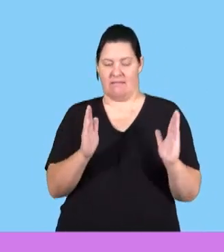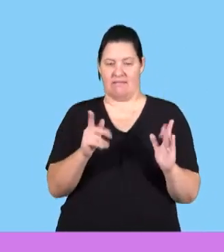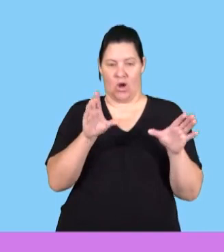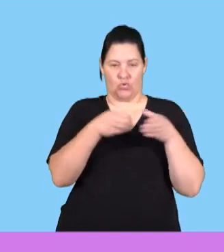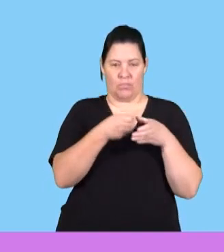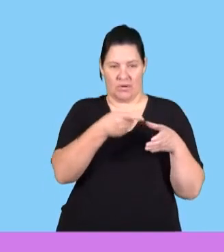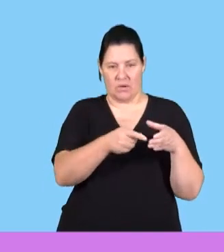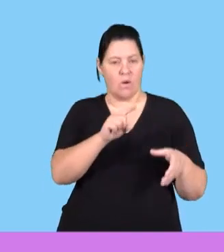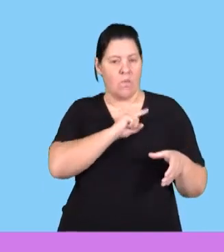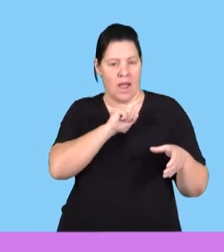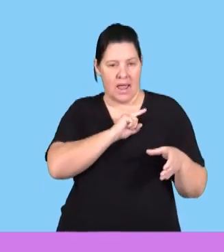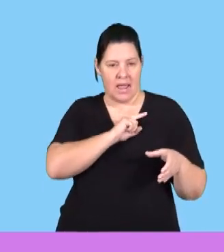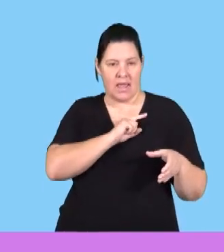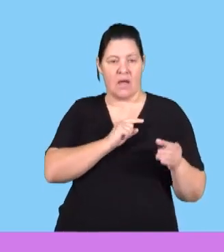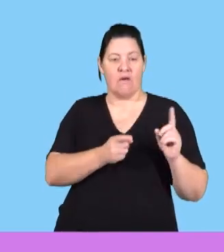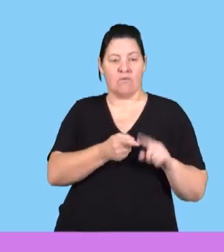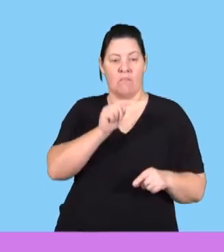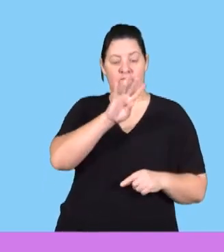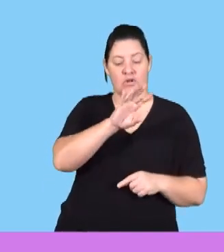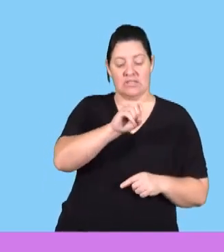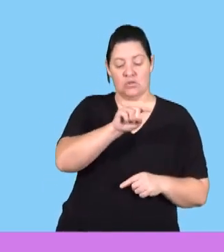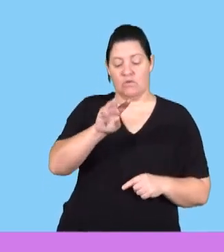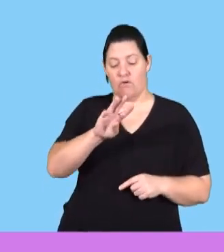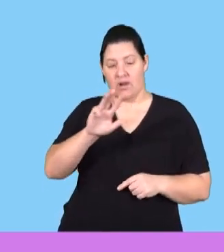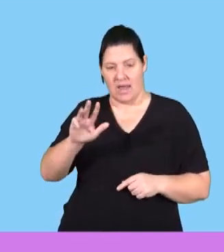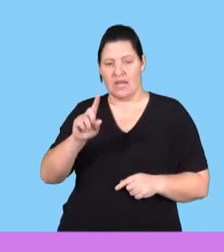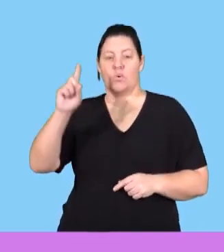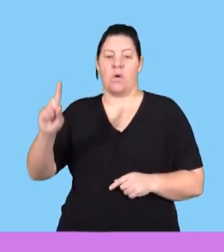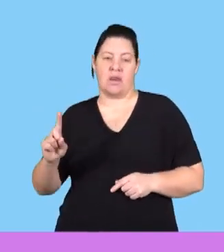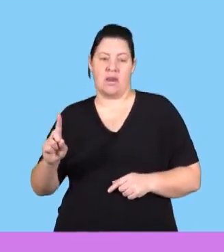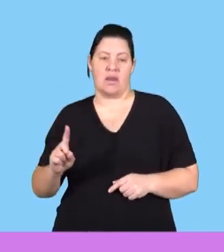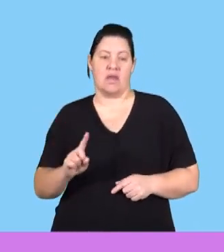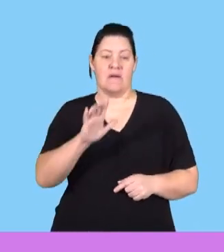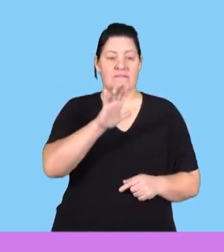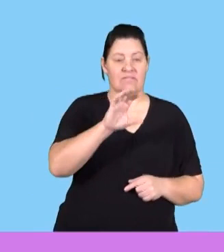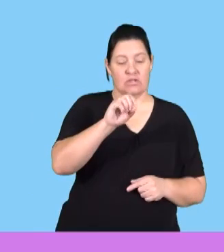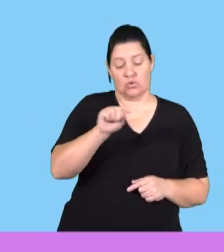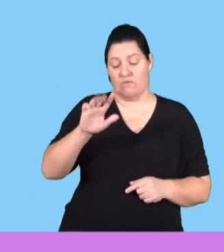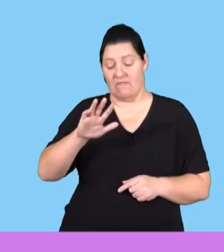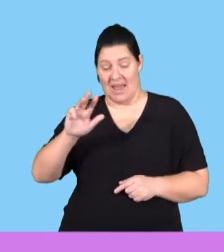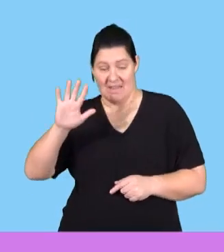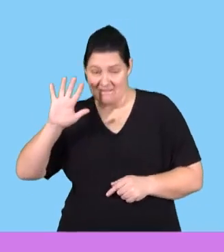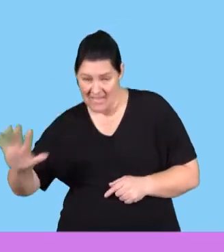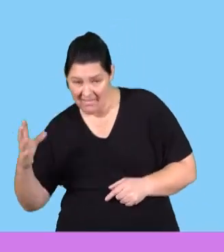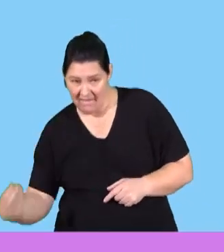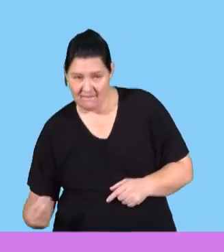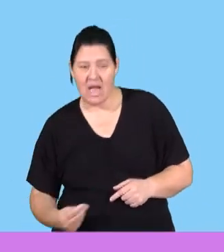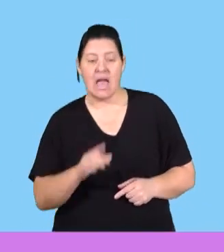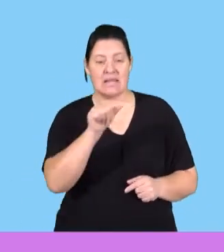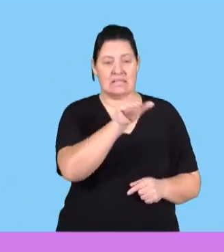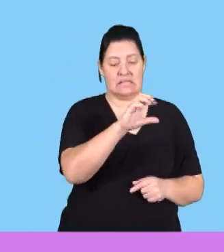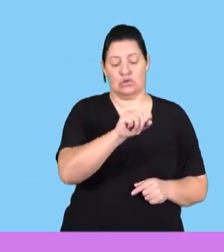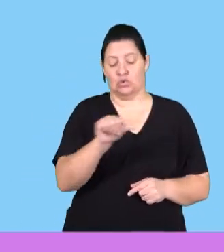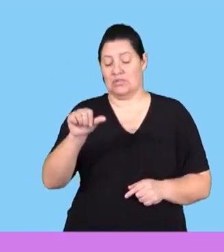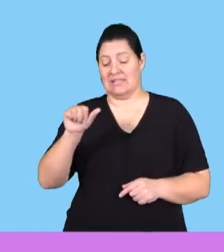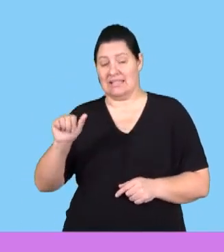So why is that the case? Because in 40 to 49, there's 1. In 50 to 59, there's 5. And then in 60 to 69, it's